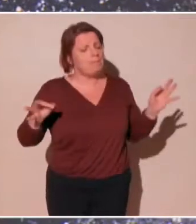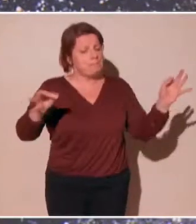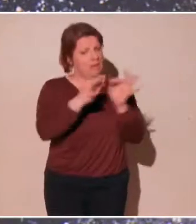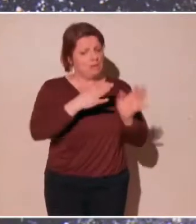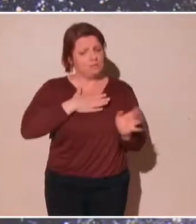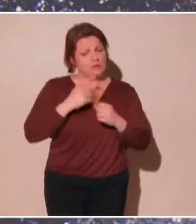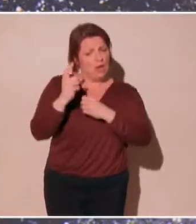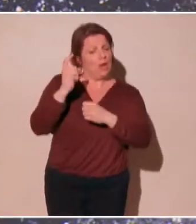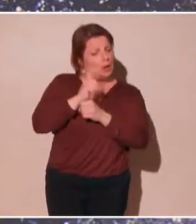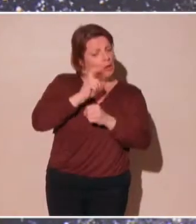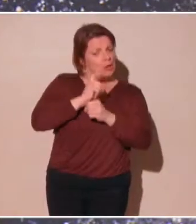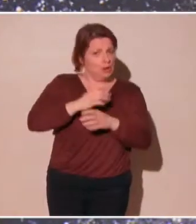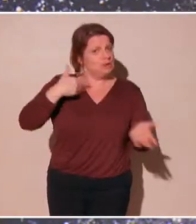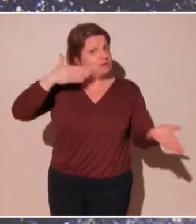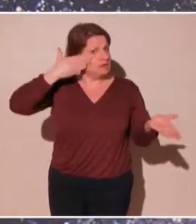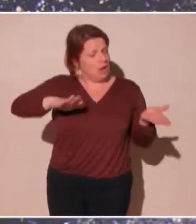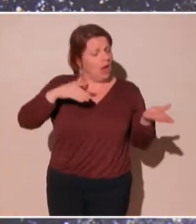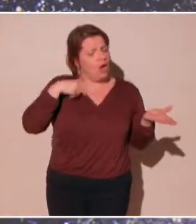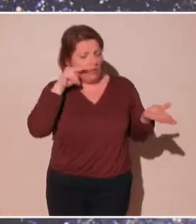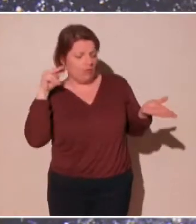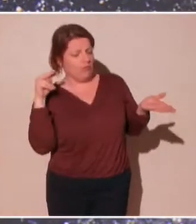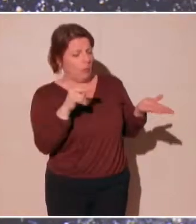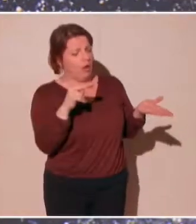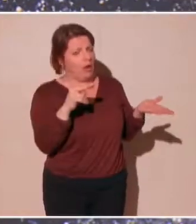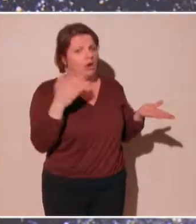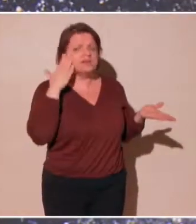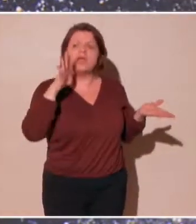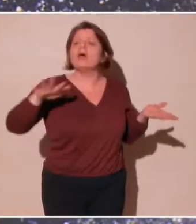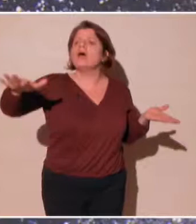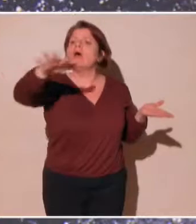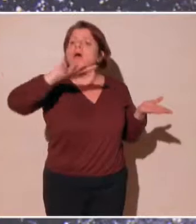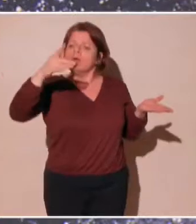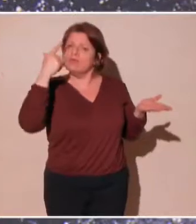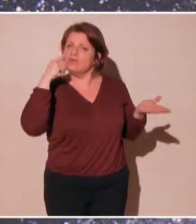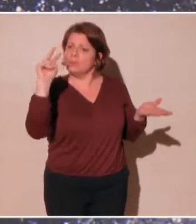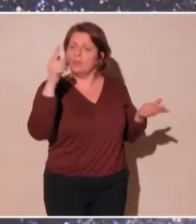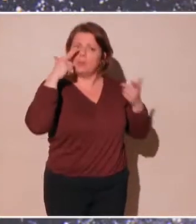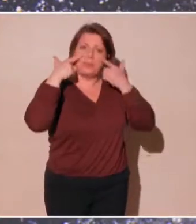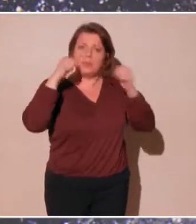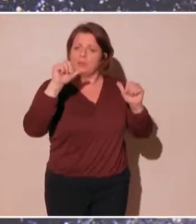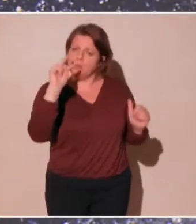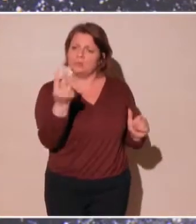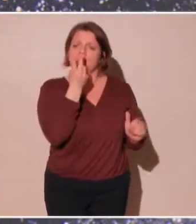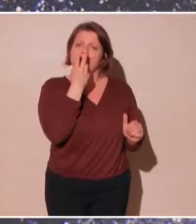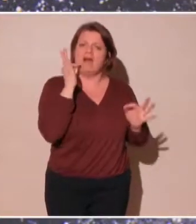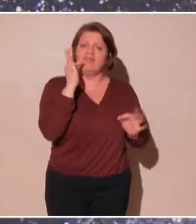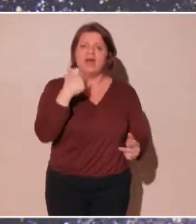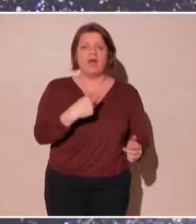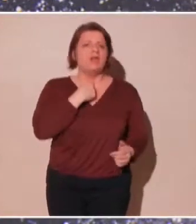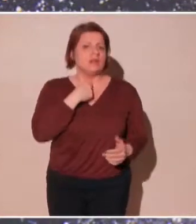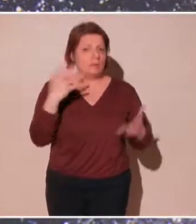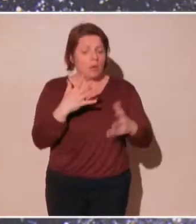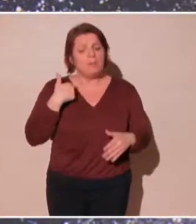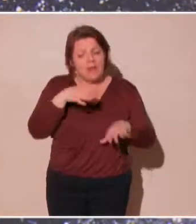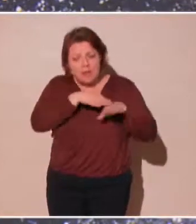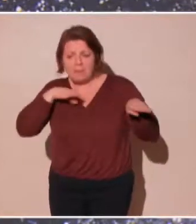be successful. I know that I can be critical about our weaknesses in France. I understand our handicaps and our